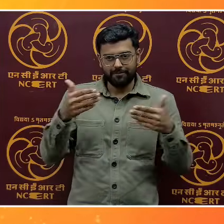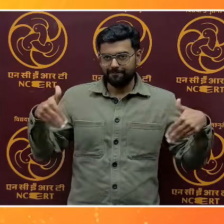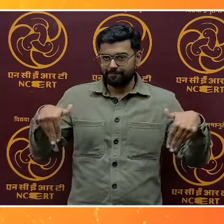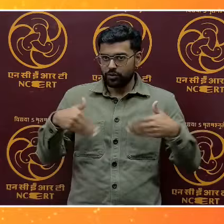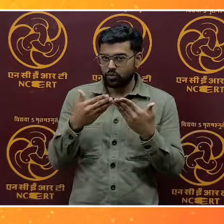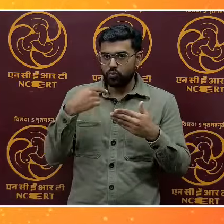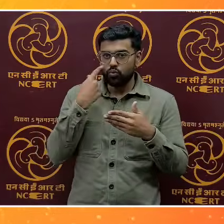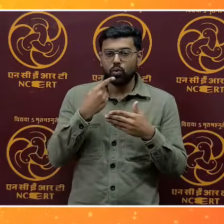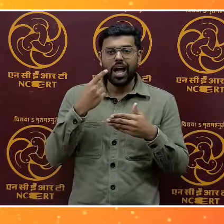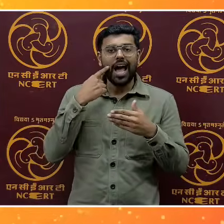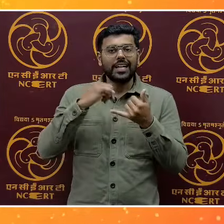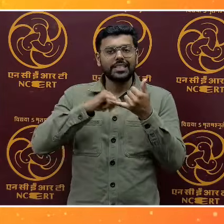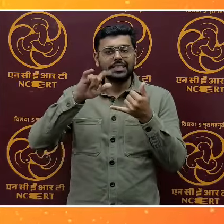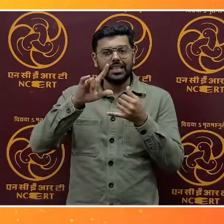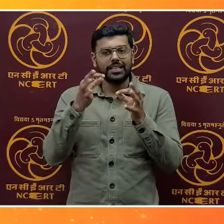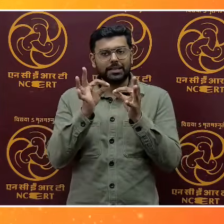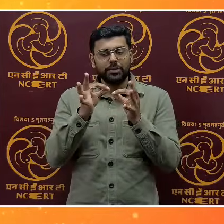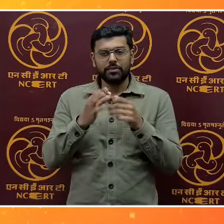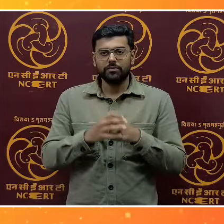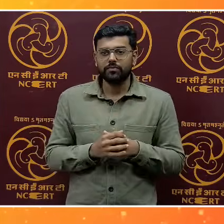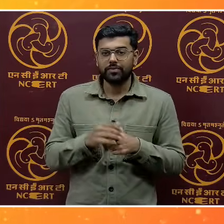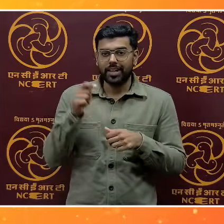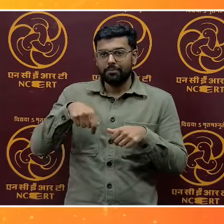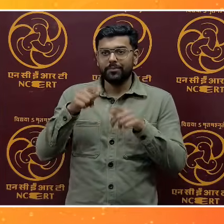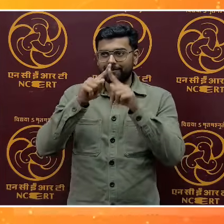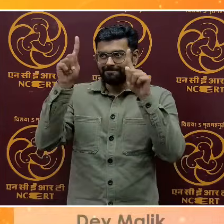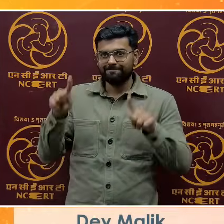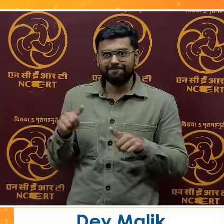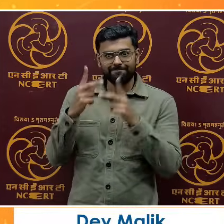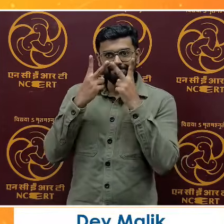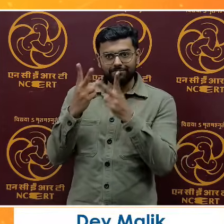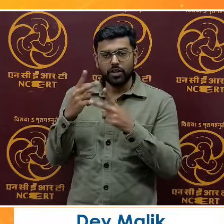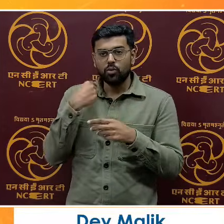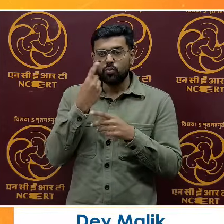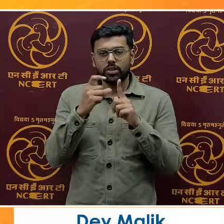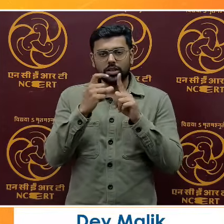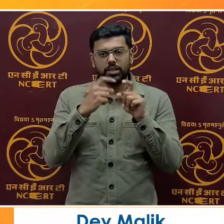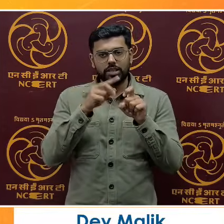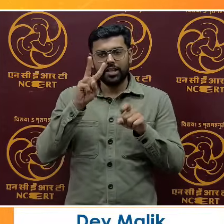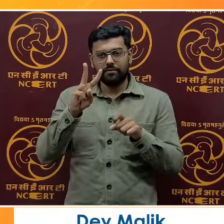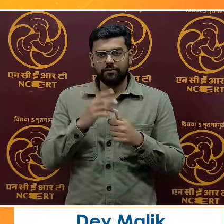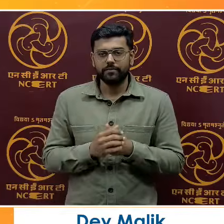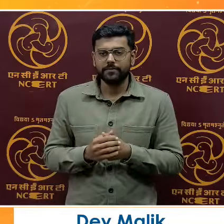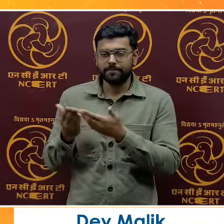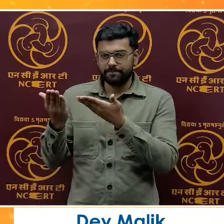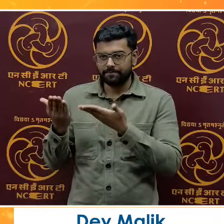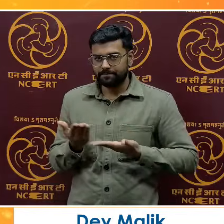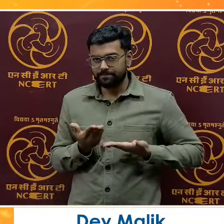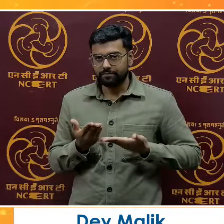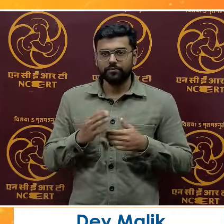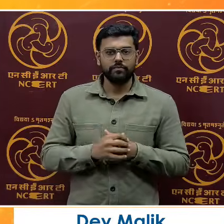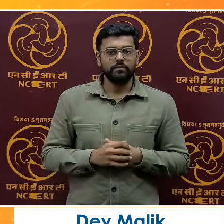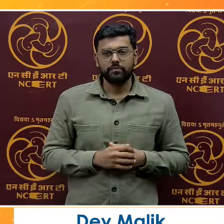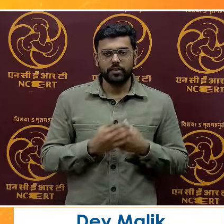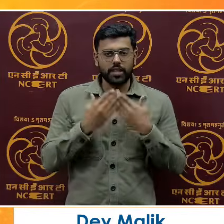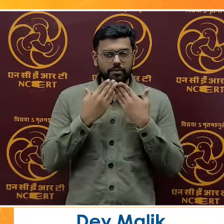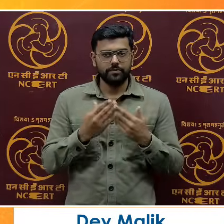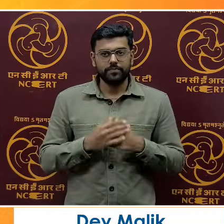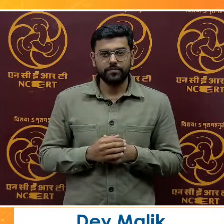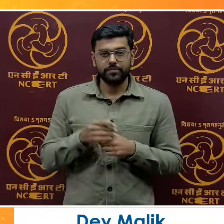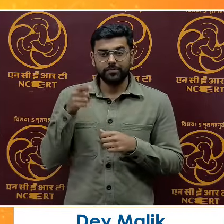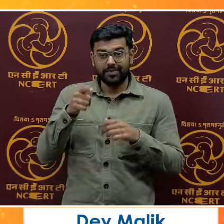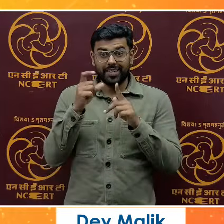our sign language interpreter that we have with us, and he is Dev. Dev, a very warm welcome to you. So